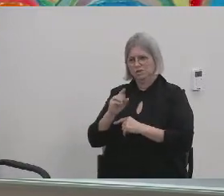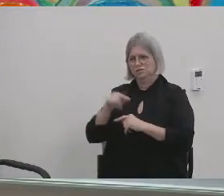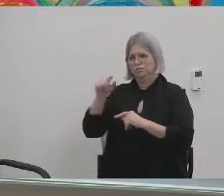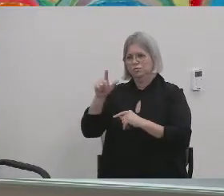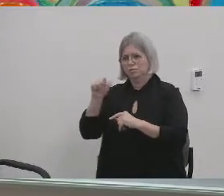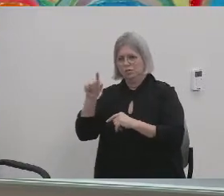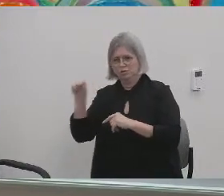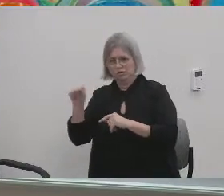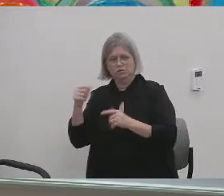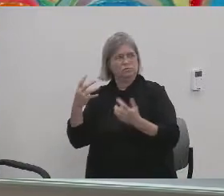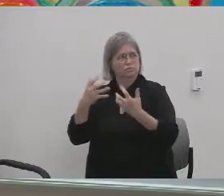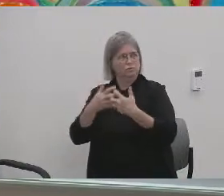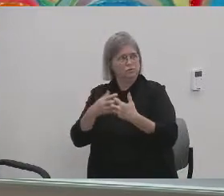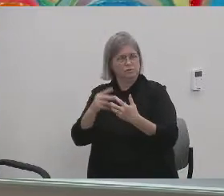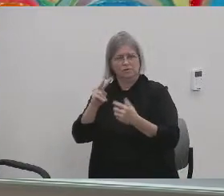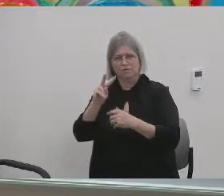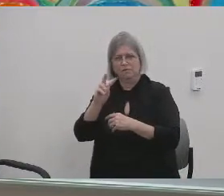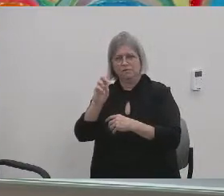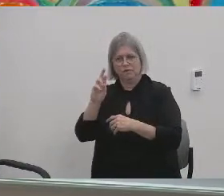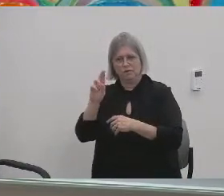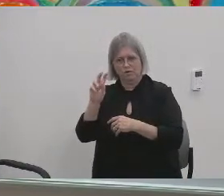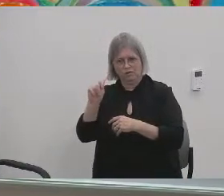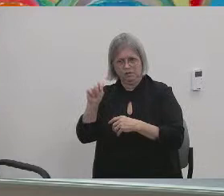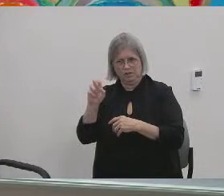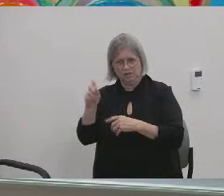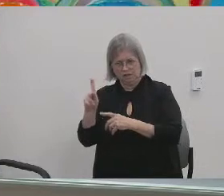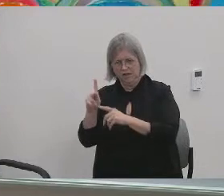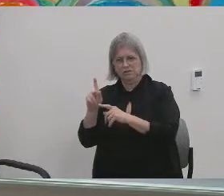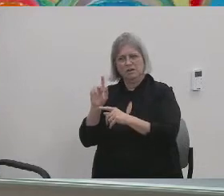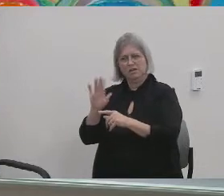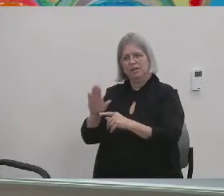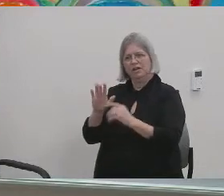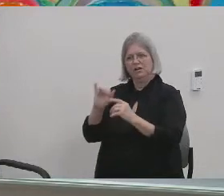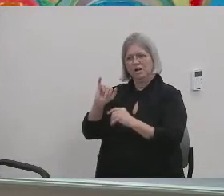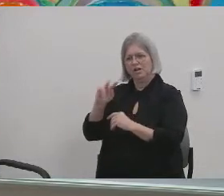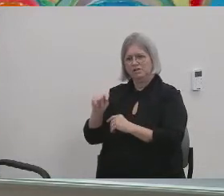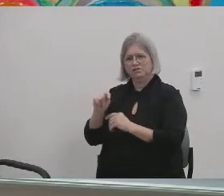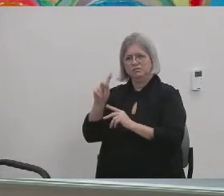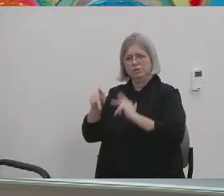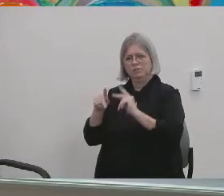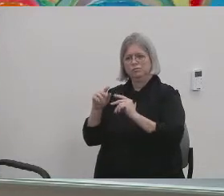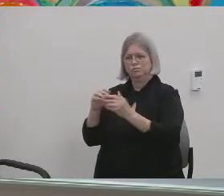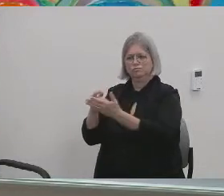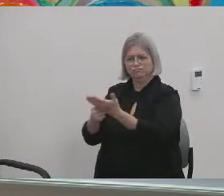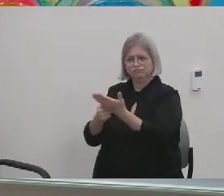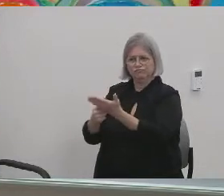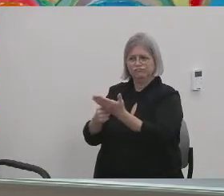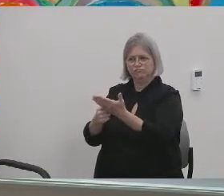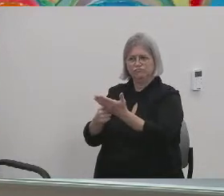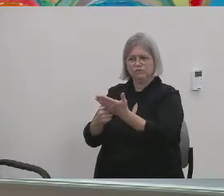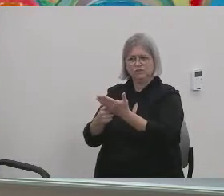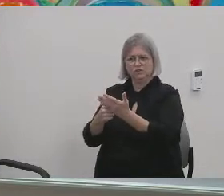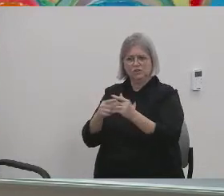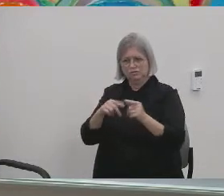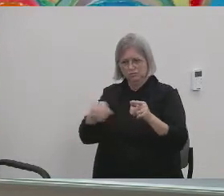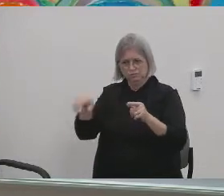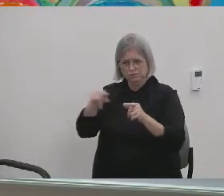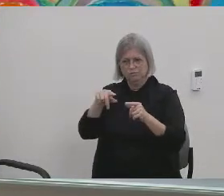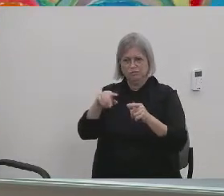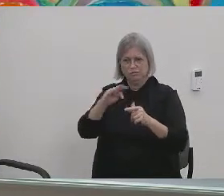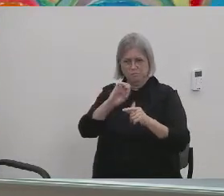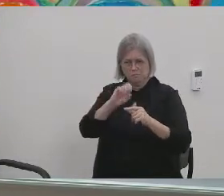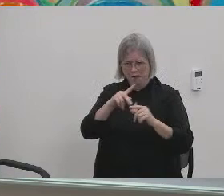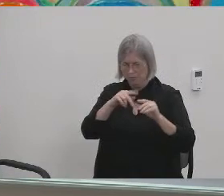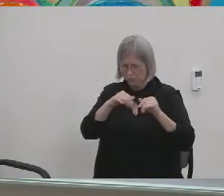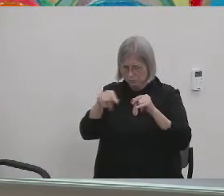Vartech. We started working with their IT people and began making sure not only were all those things in